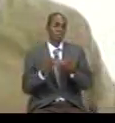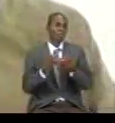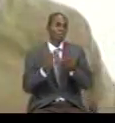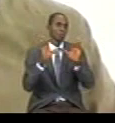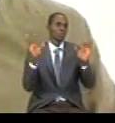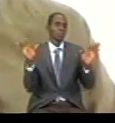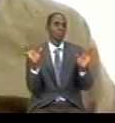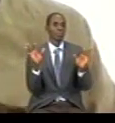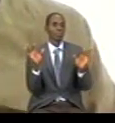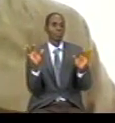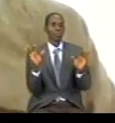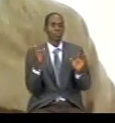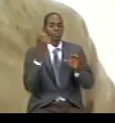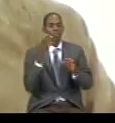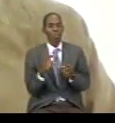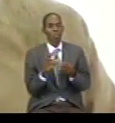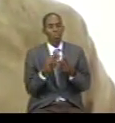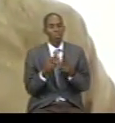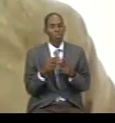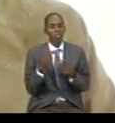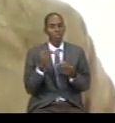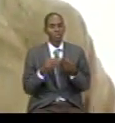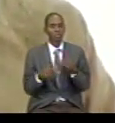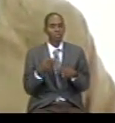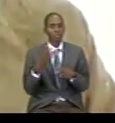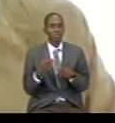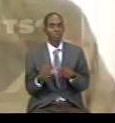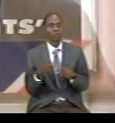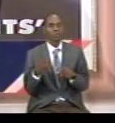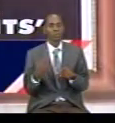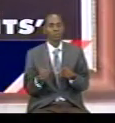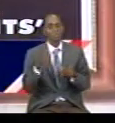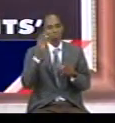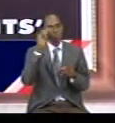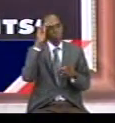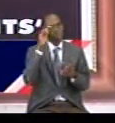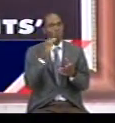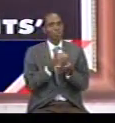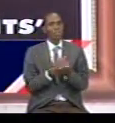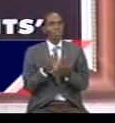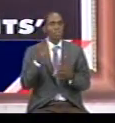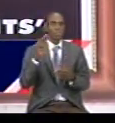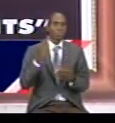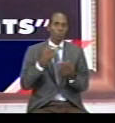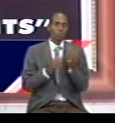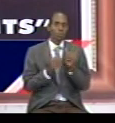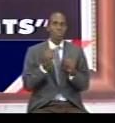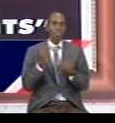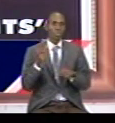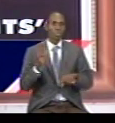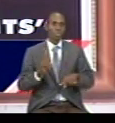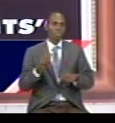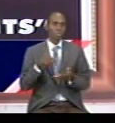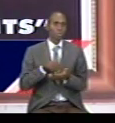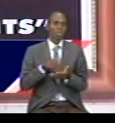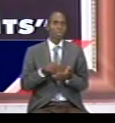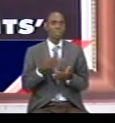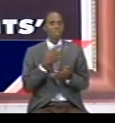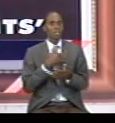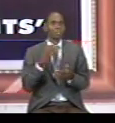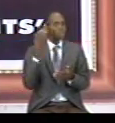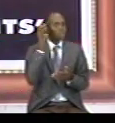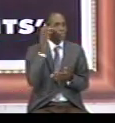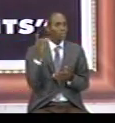but the friend of the bridegroom, which standeth and heareth him, rejoiceth